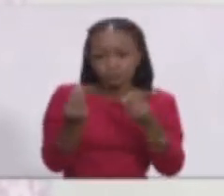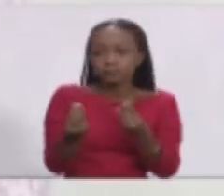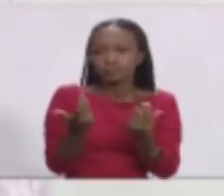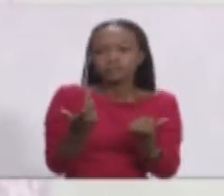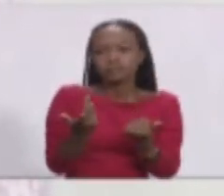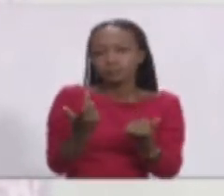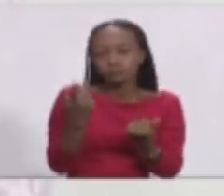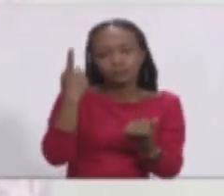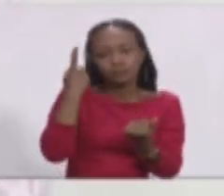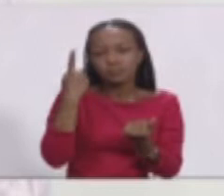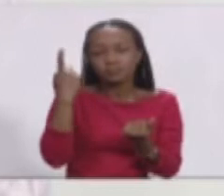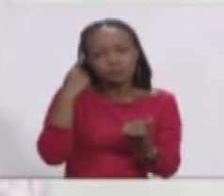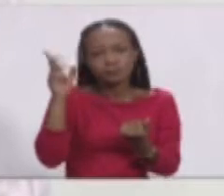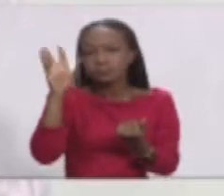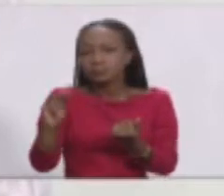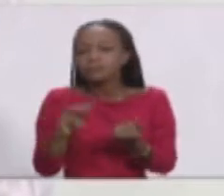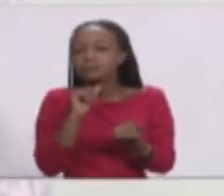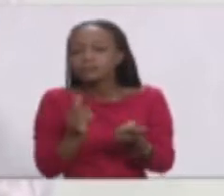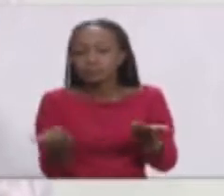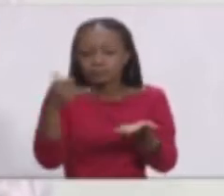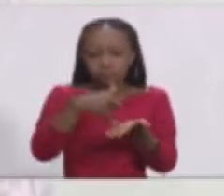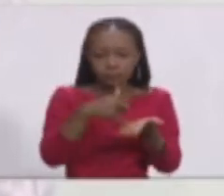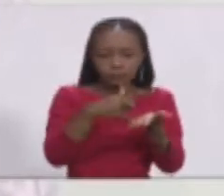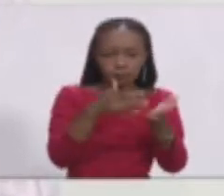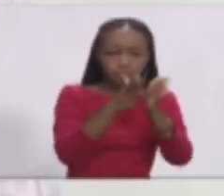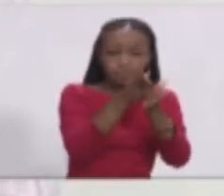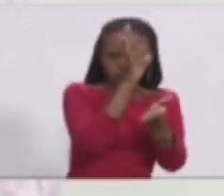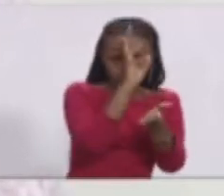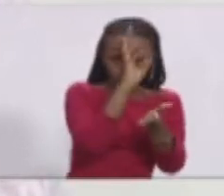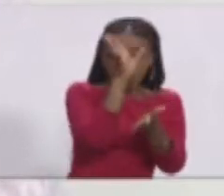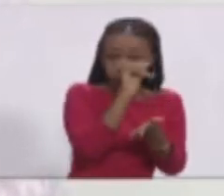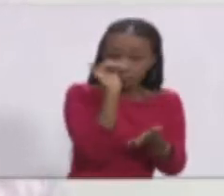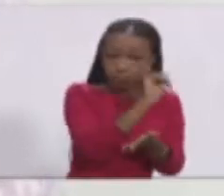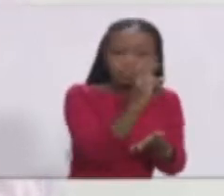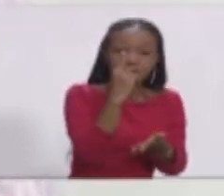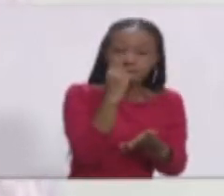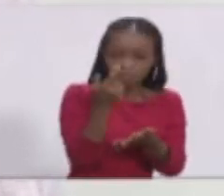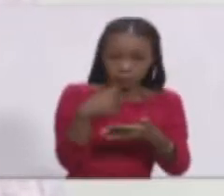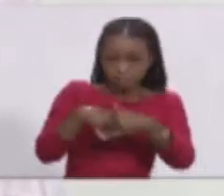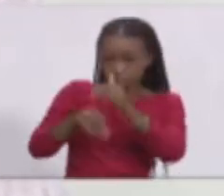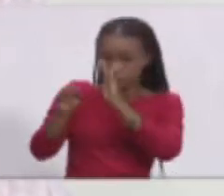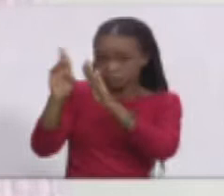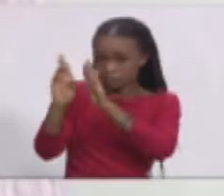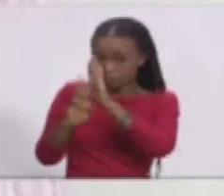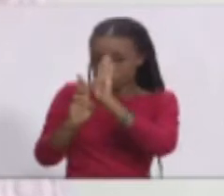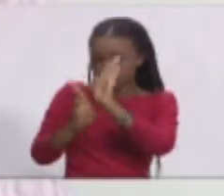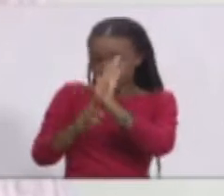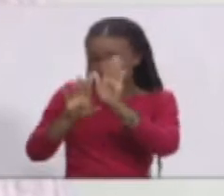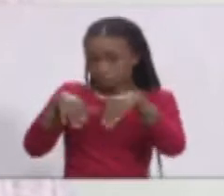to engage with the police by staying at home and observing the directives